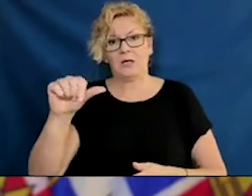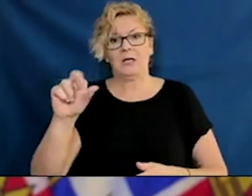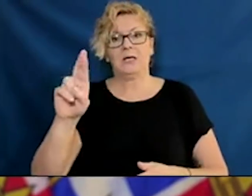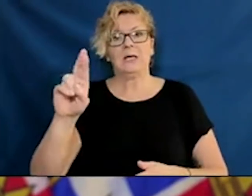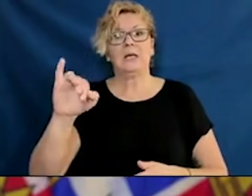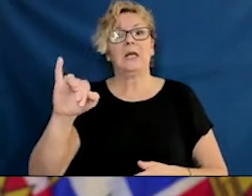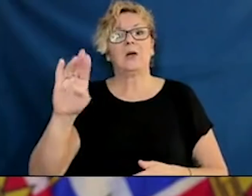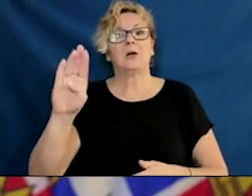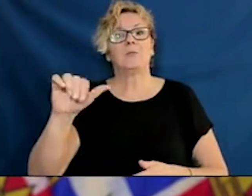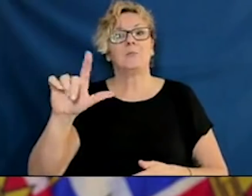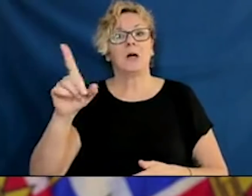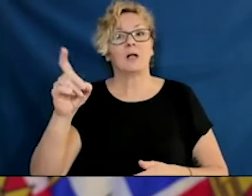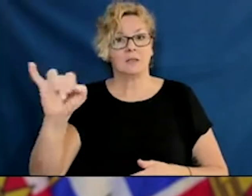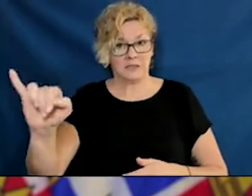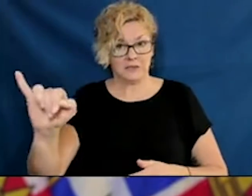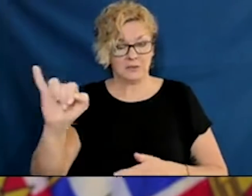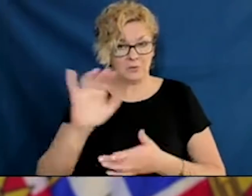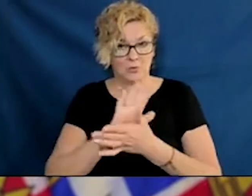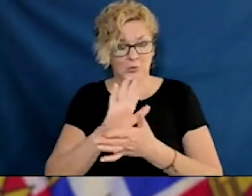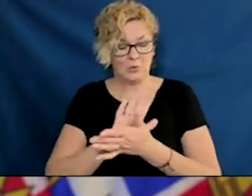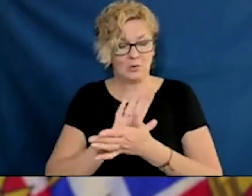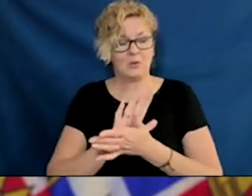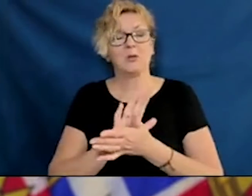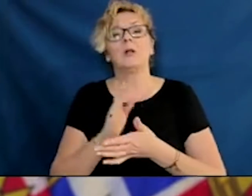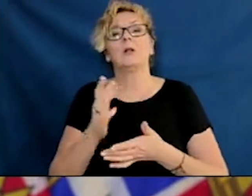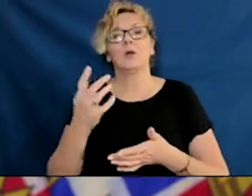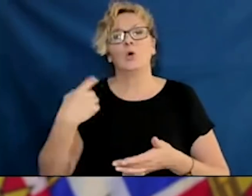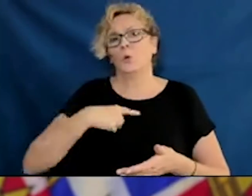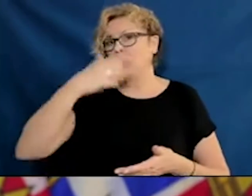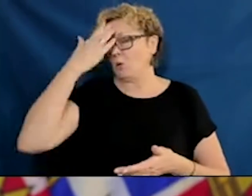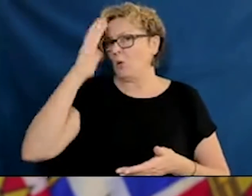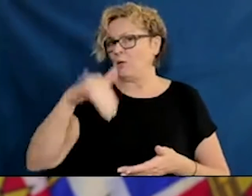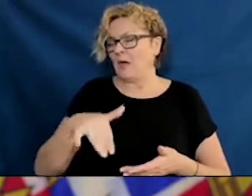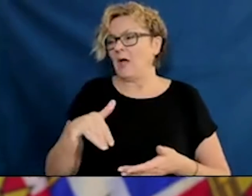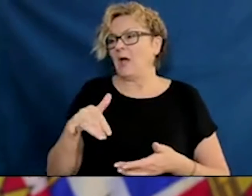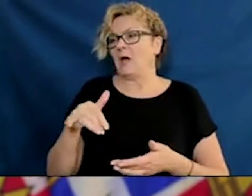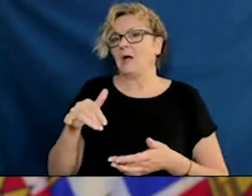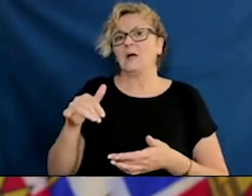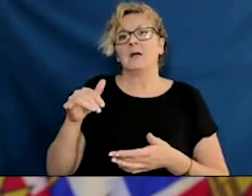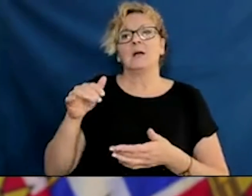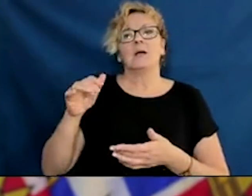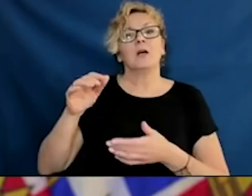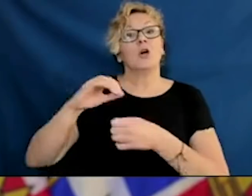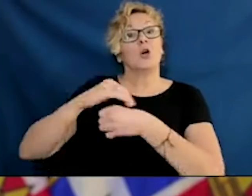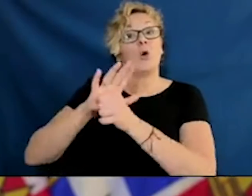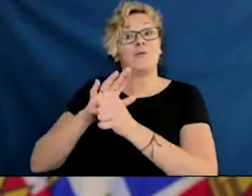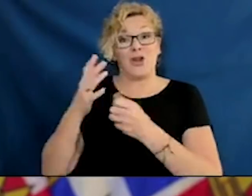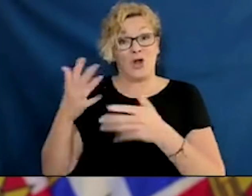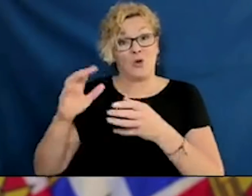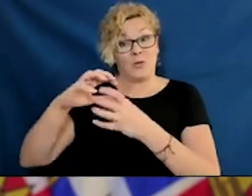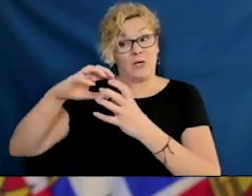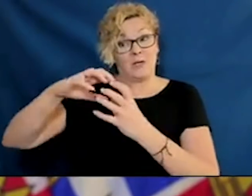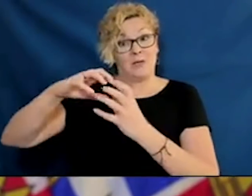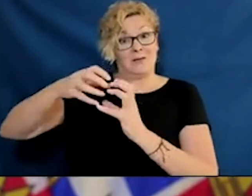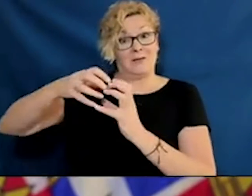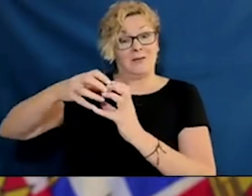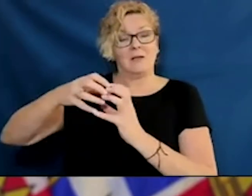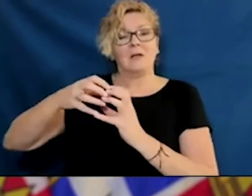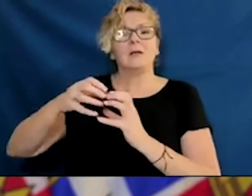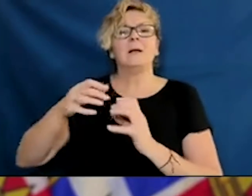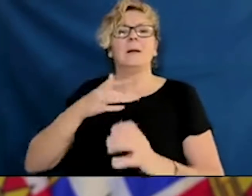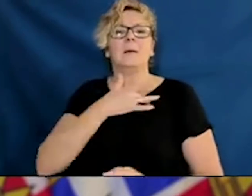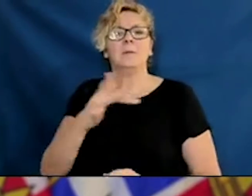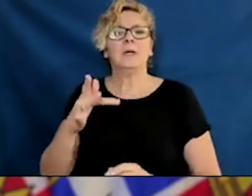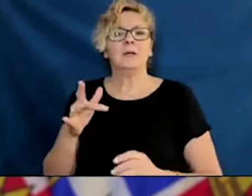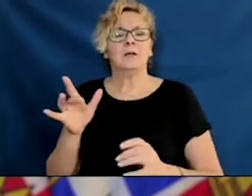have concern that they may spread more easily than we are seeing with other strains of this virus. We